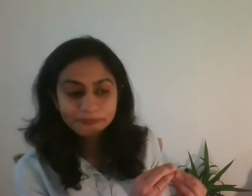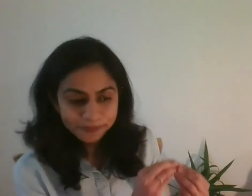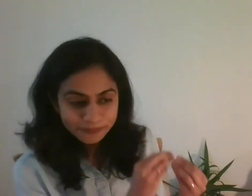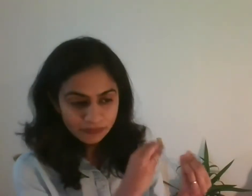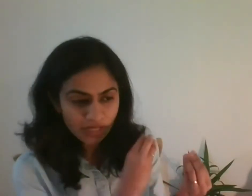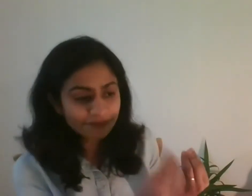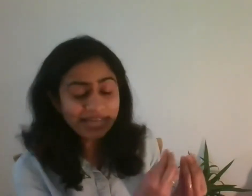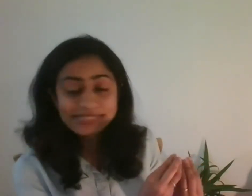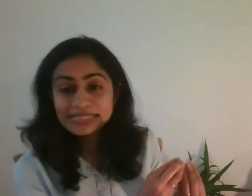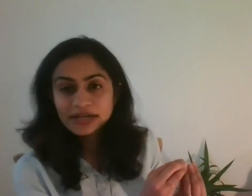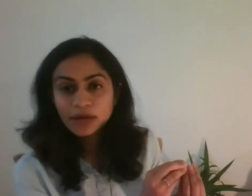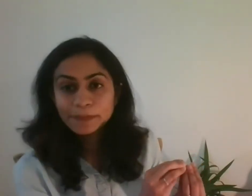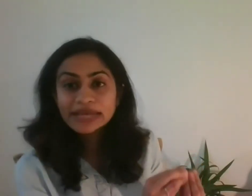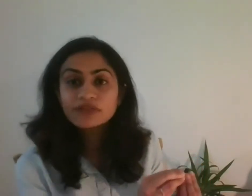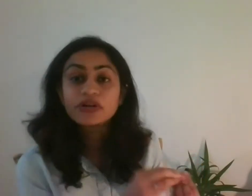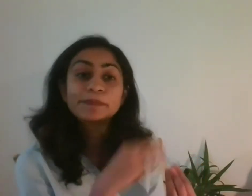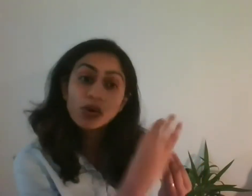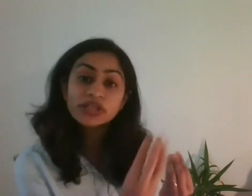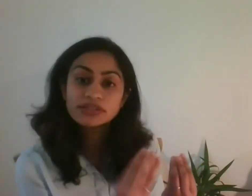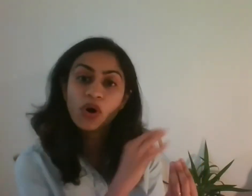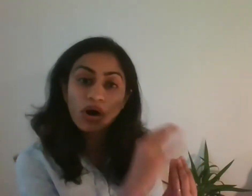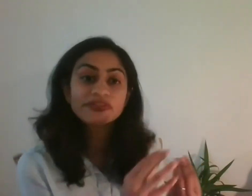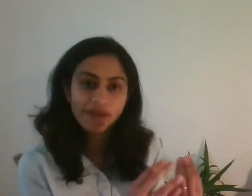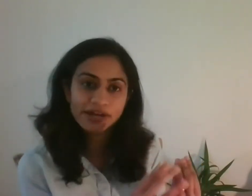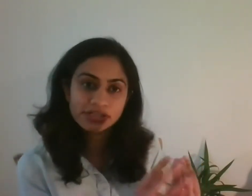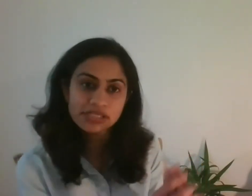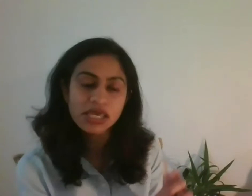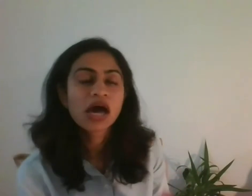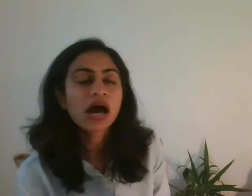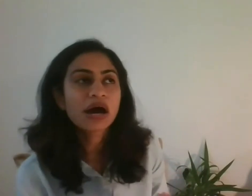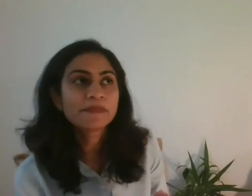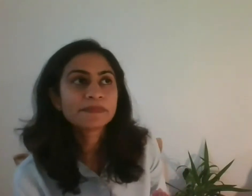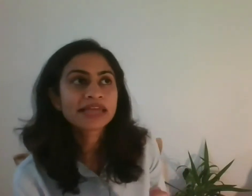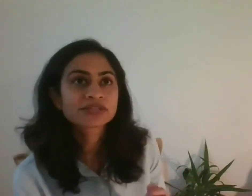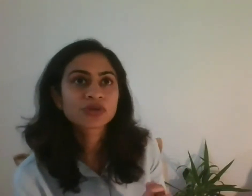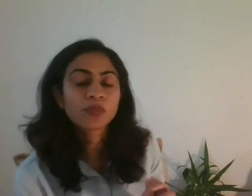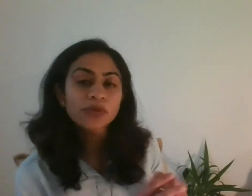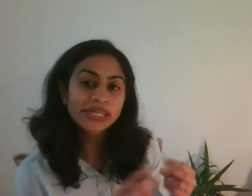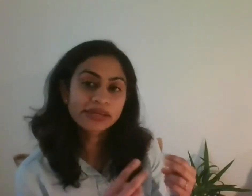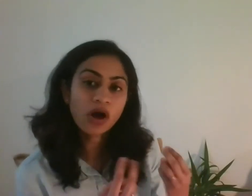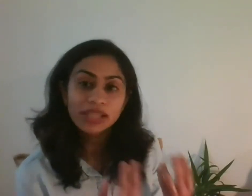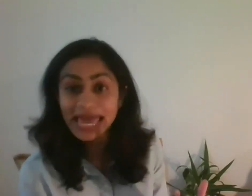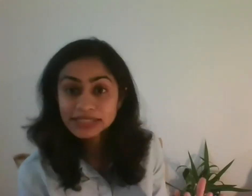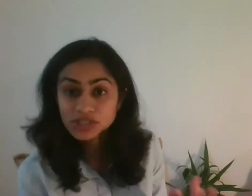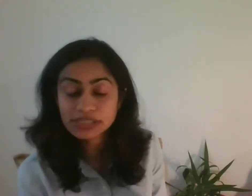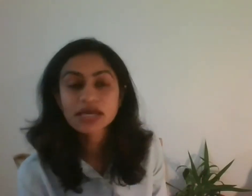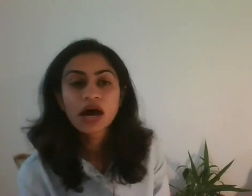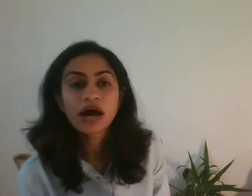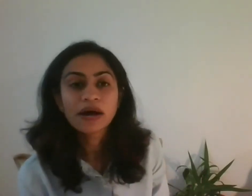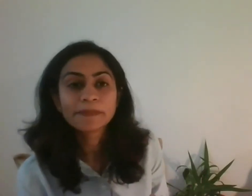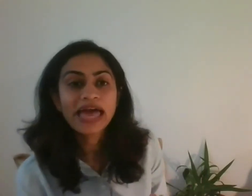have vaccines that are made of components of the virus, and so what we call